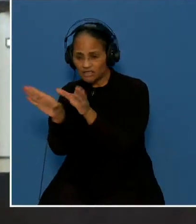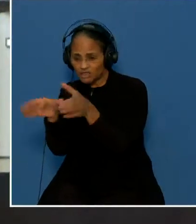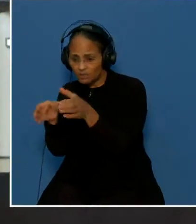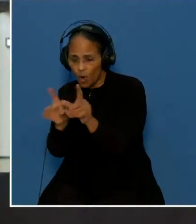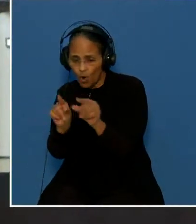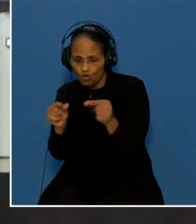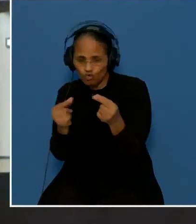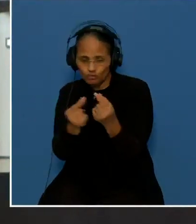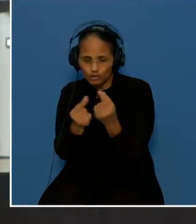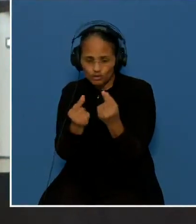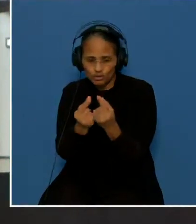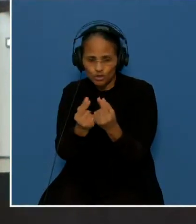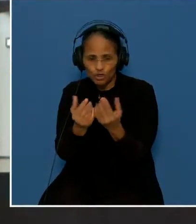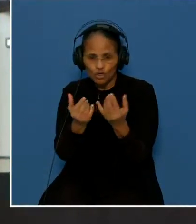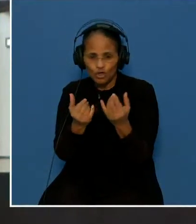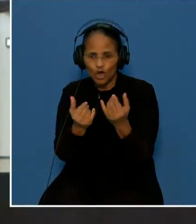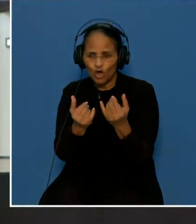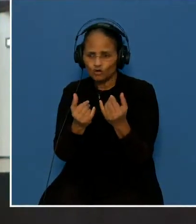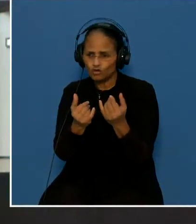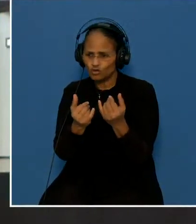to intimidate retail staff.